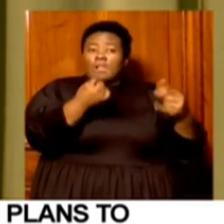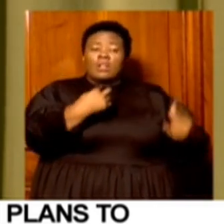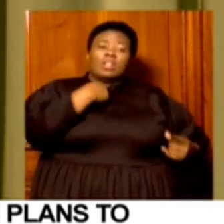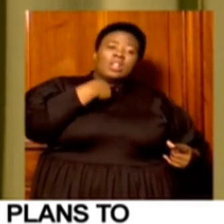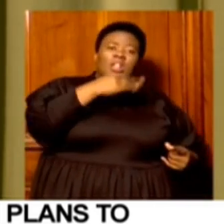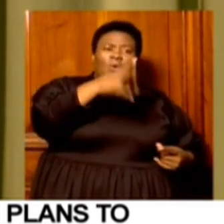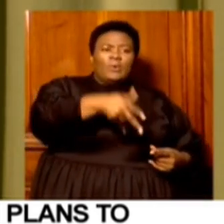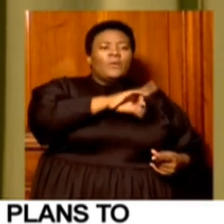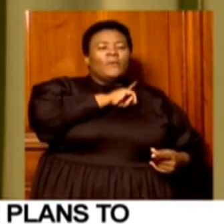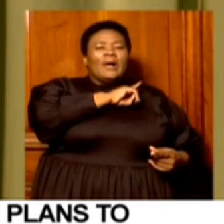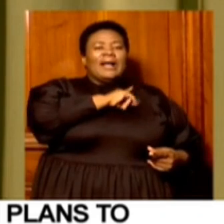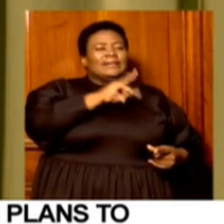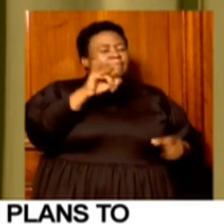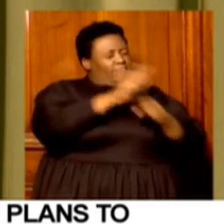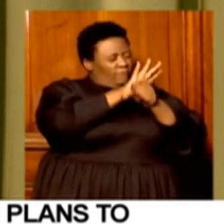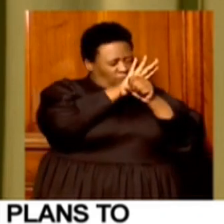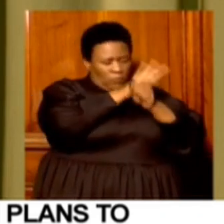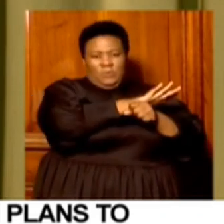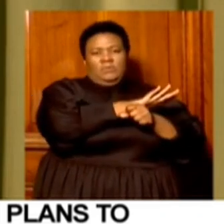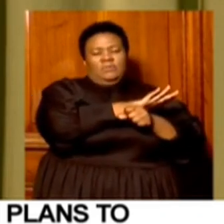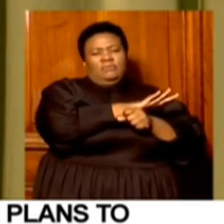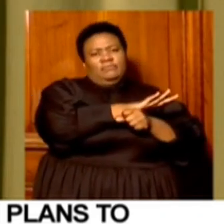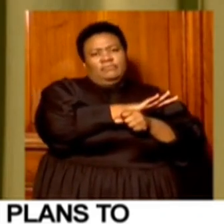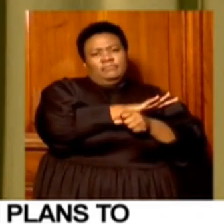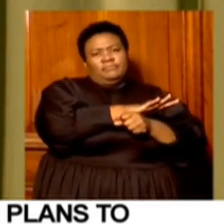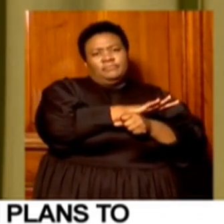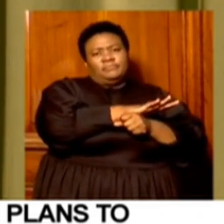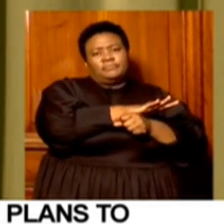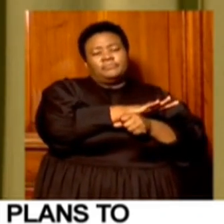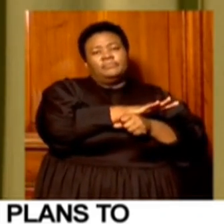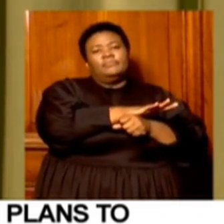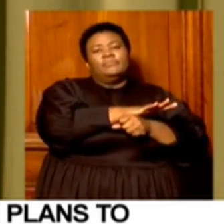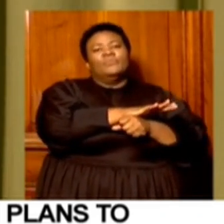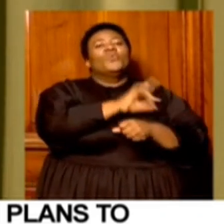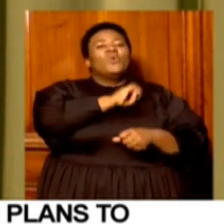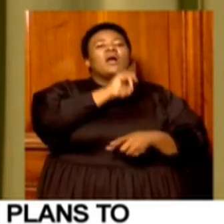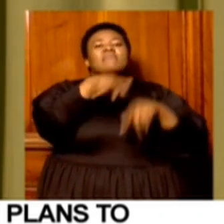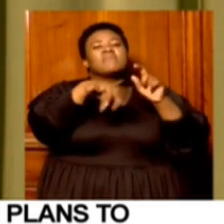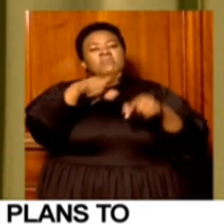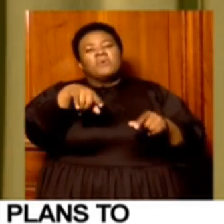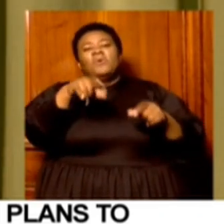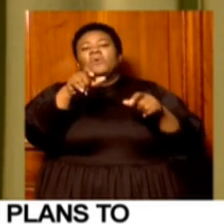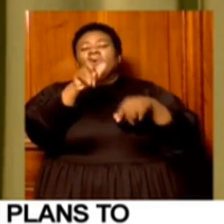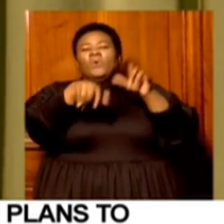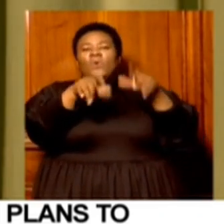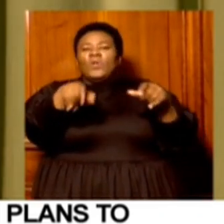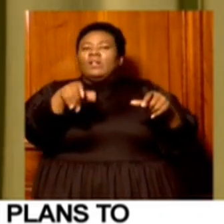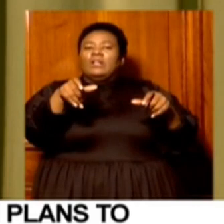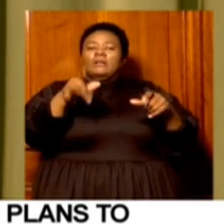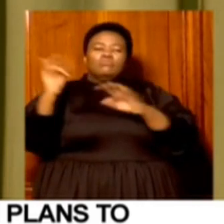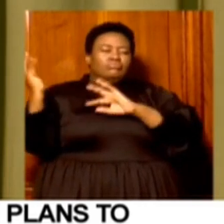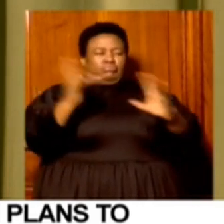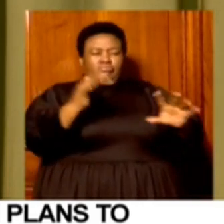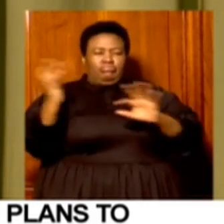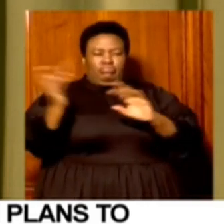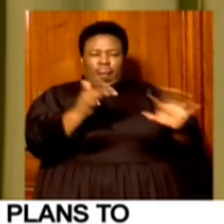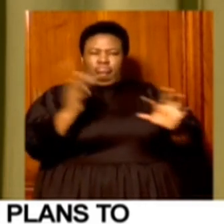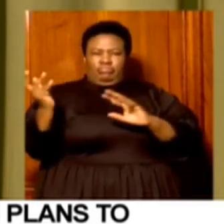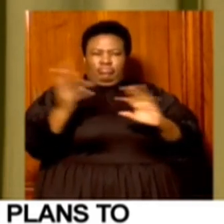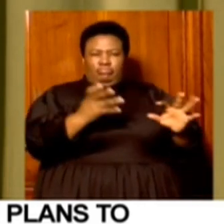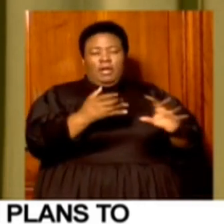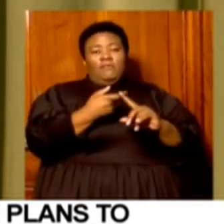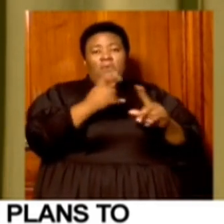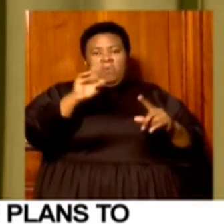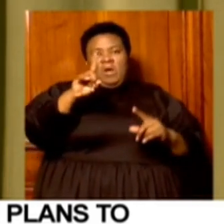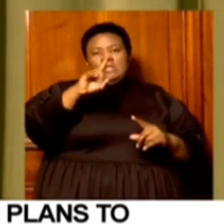our hospitals will be overwhelmed by other people suffering from other traumas. Having said